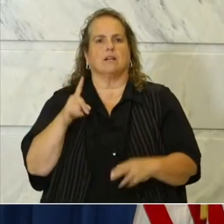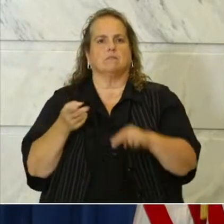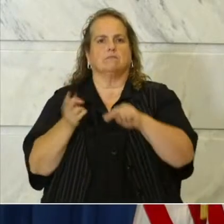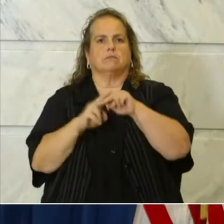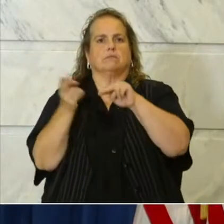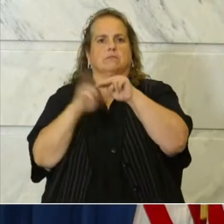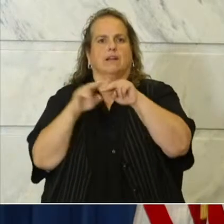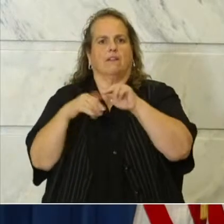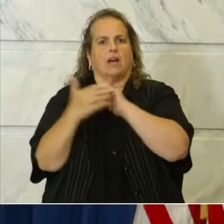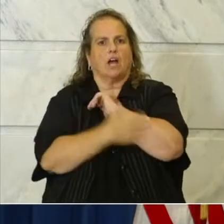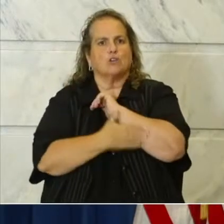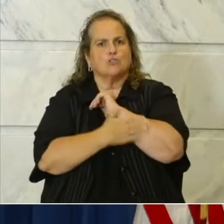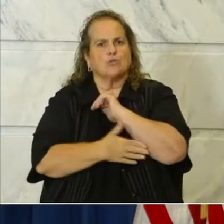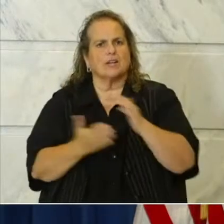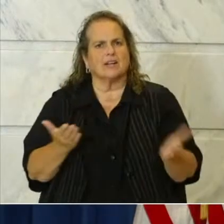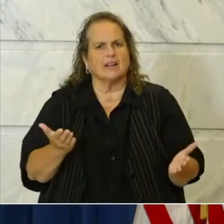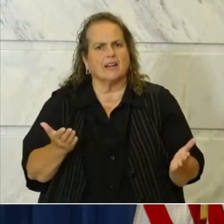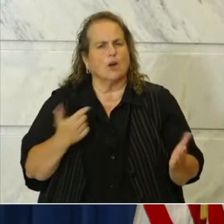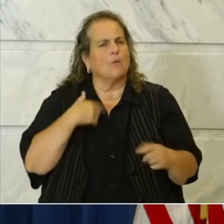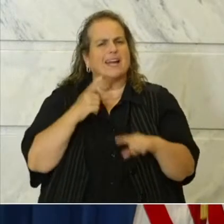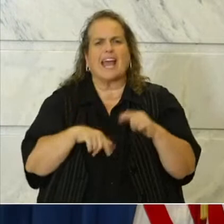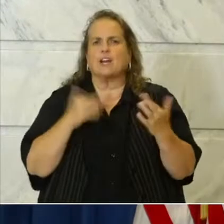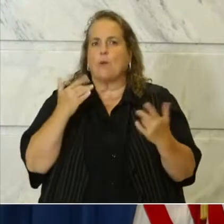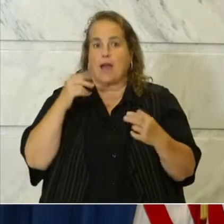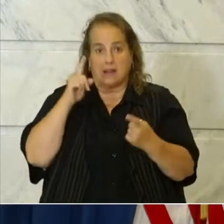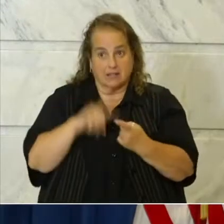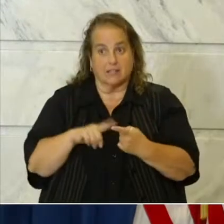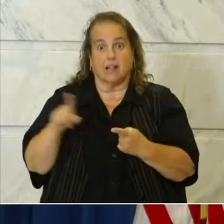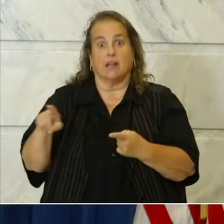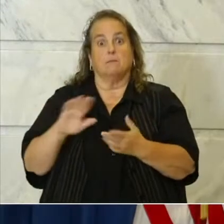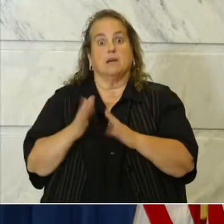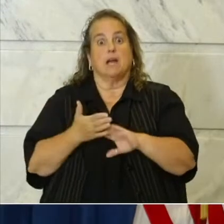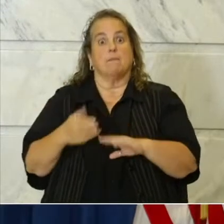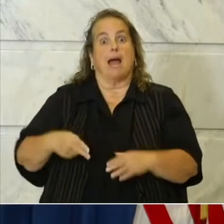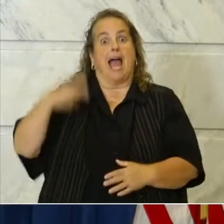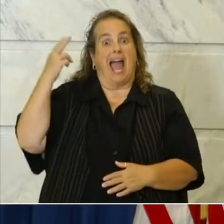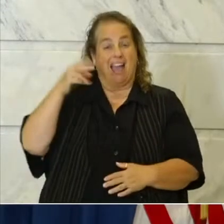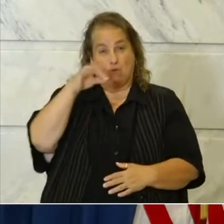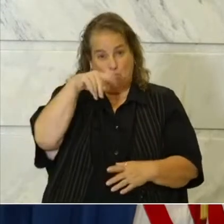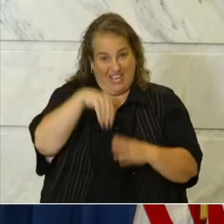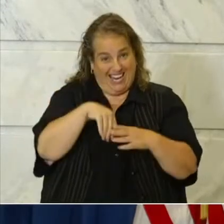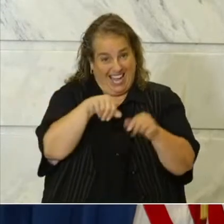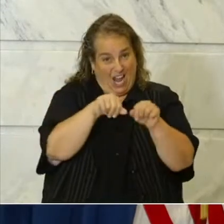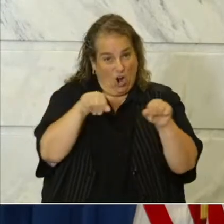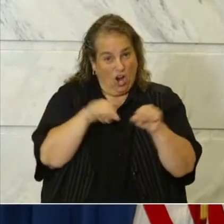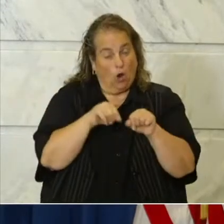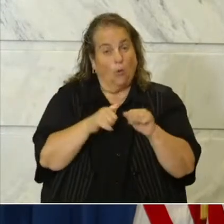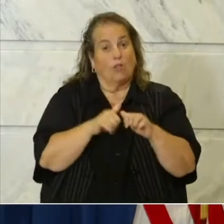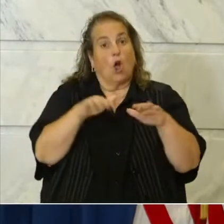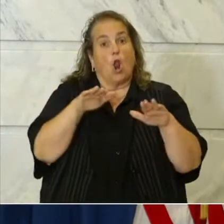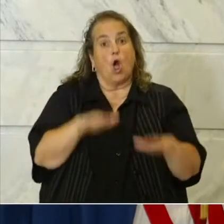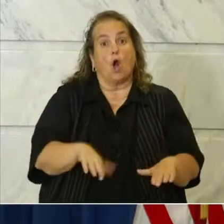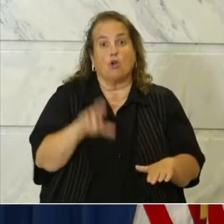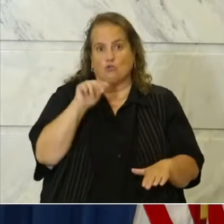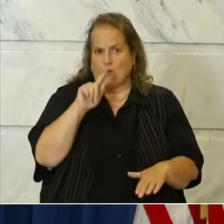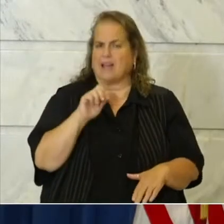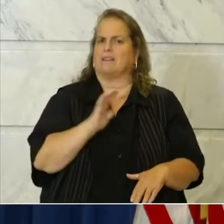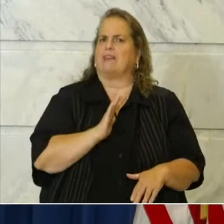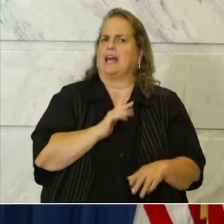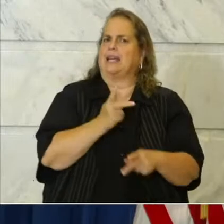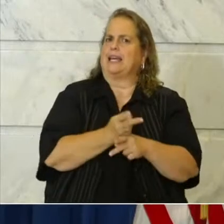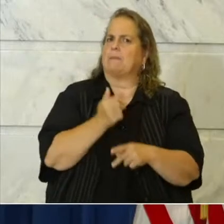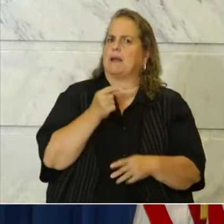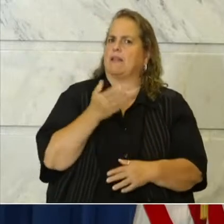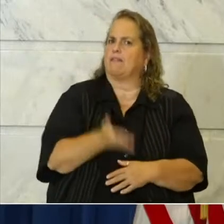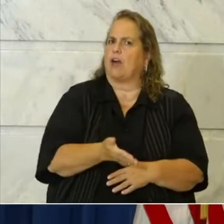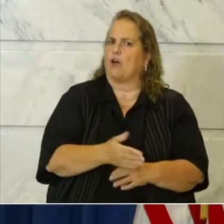us to act. And if you're in an area with a low positivity rate, that's great. Let's keep it there. Let's make sure that we get that done. And